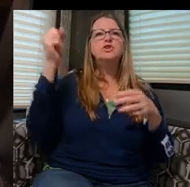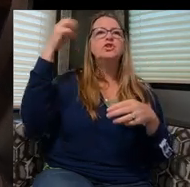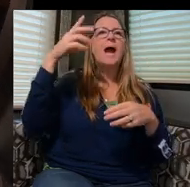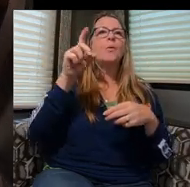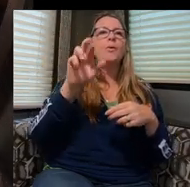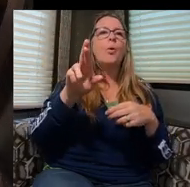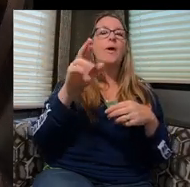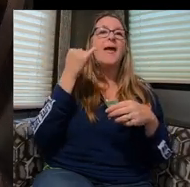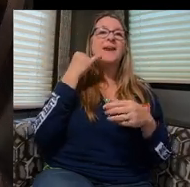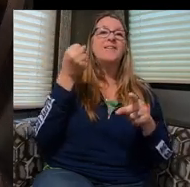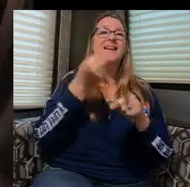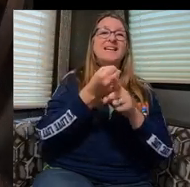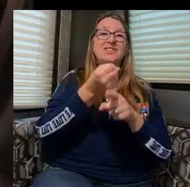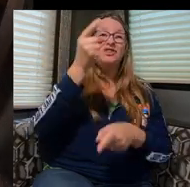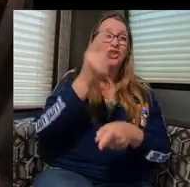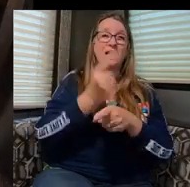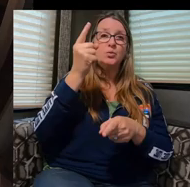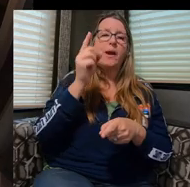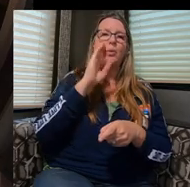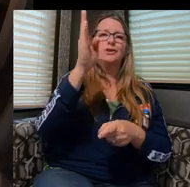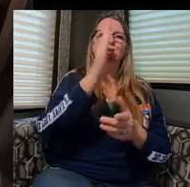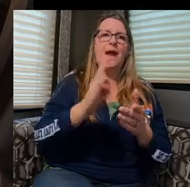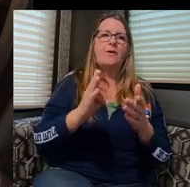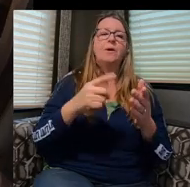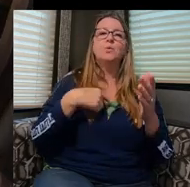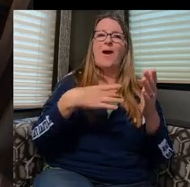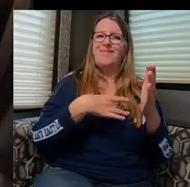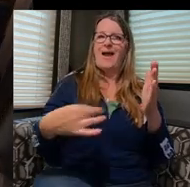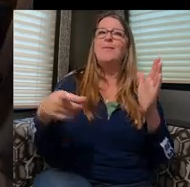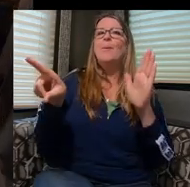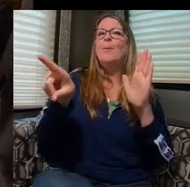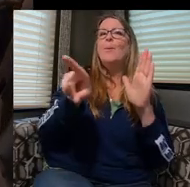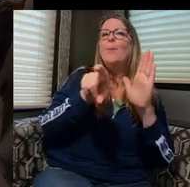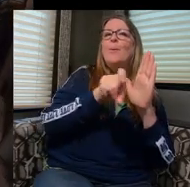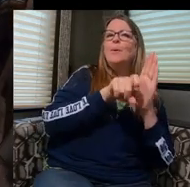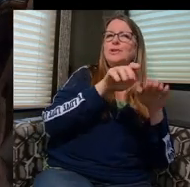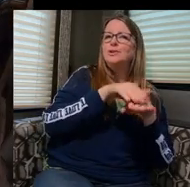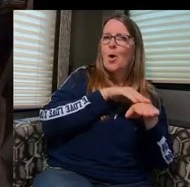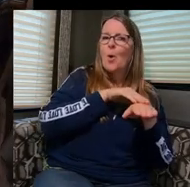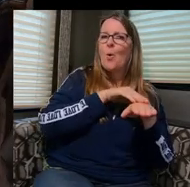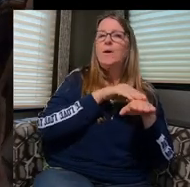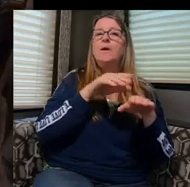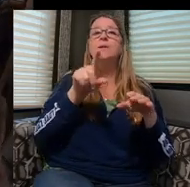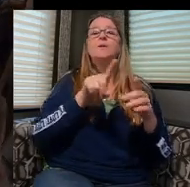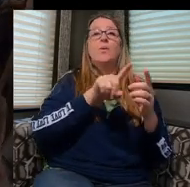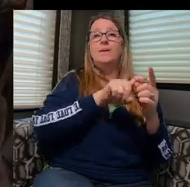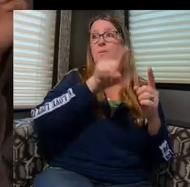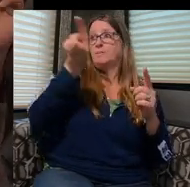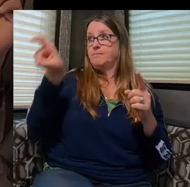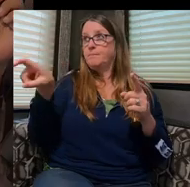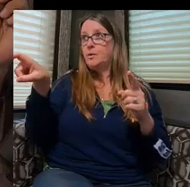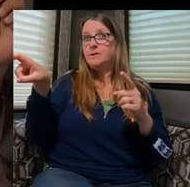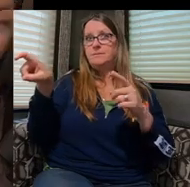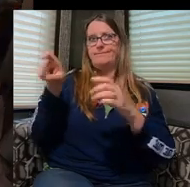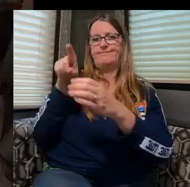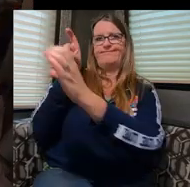it hits that glass just right, it'll shatter it. So I like that this is slow. This holds the end of it on, so once you